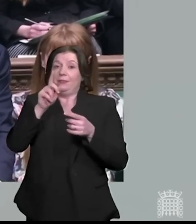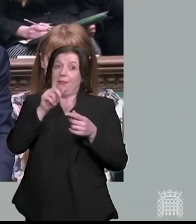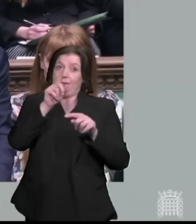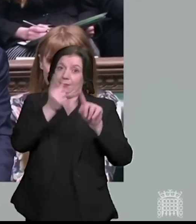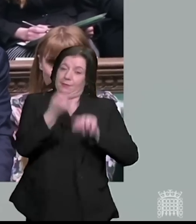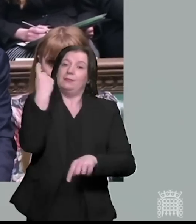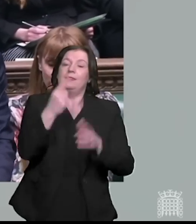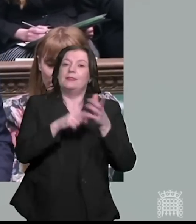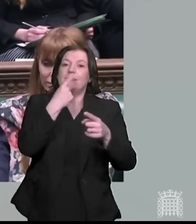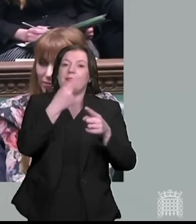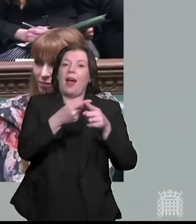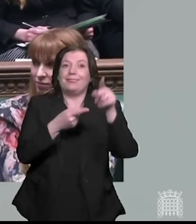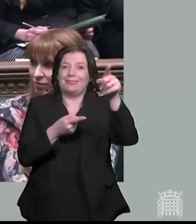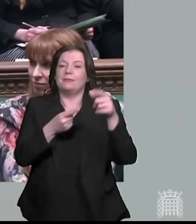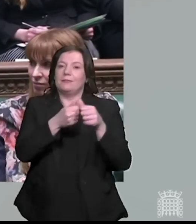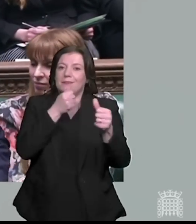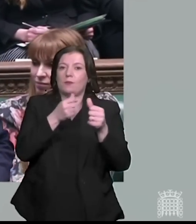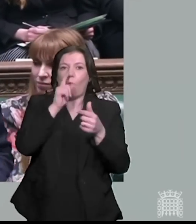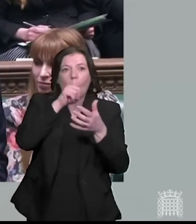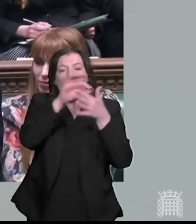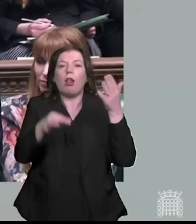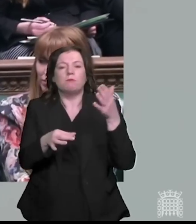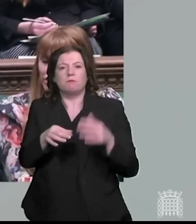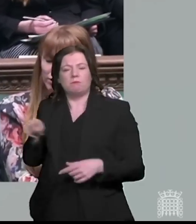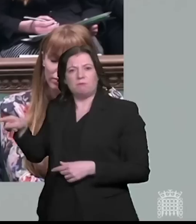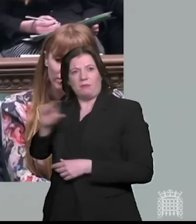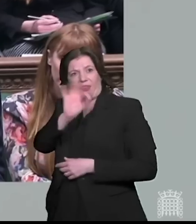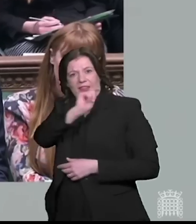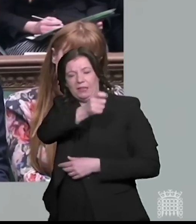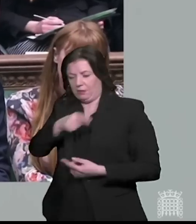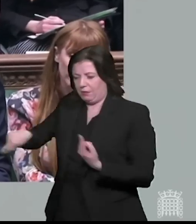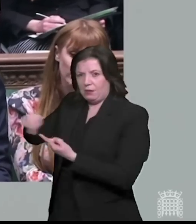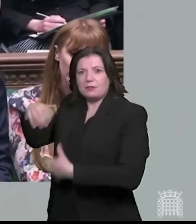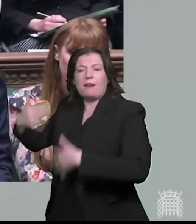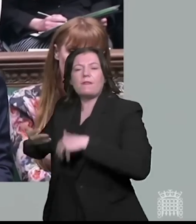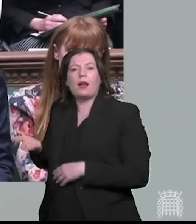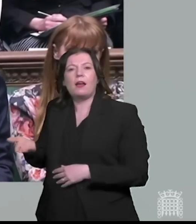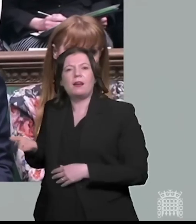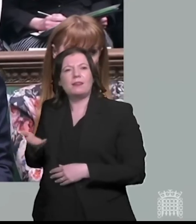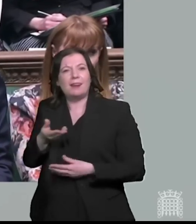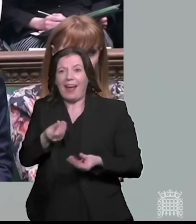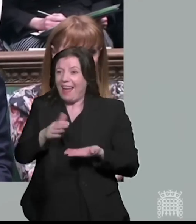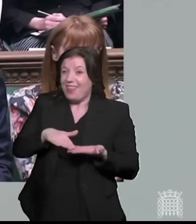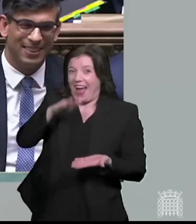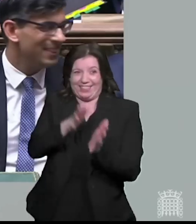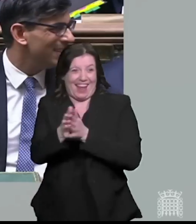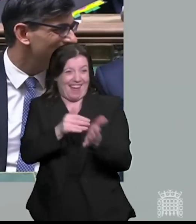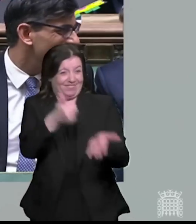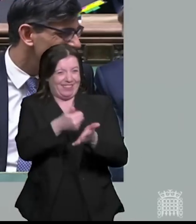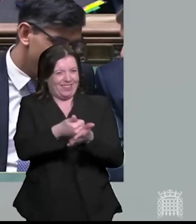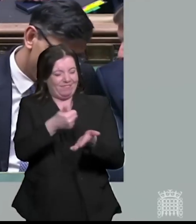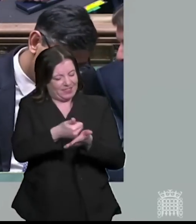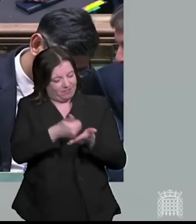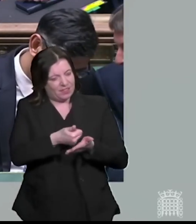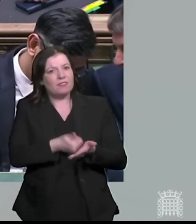paid for by working people. That's what makes the Chancellor's boast about lower inflation so ridiculous. The idea that it's